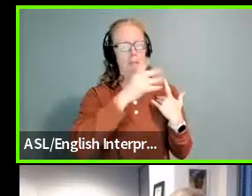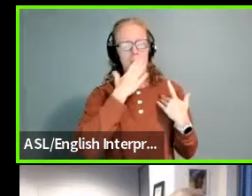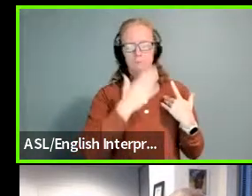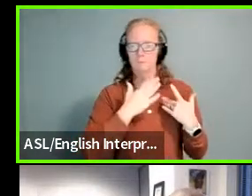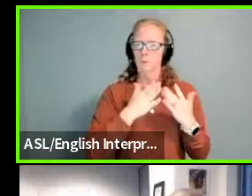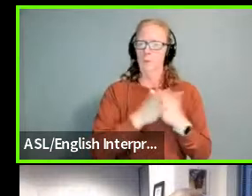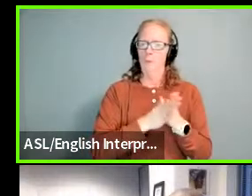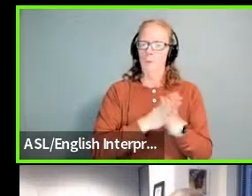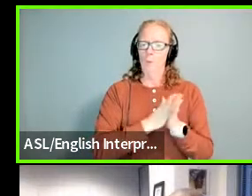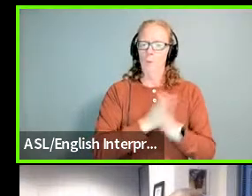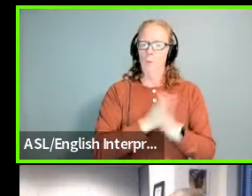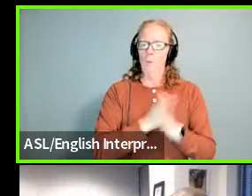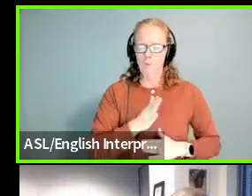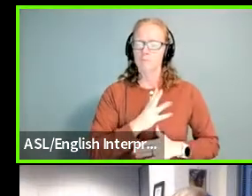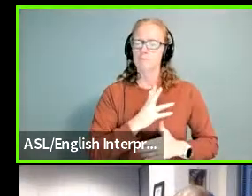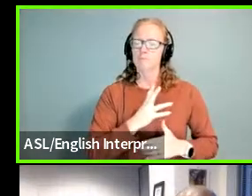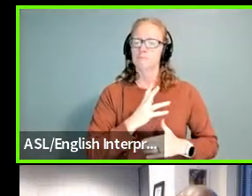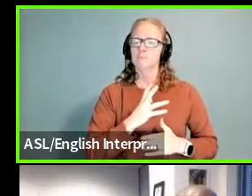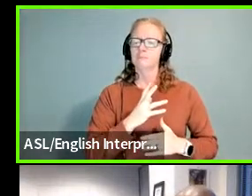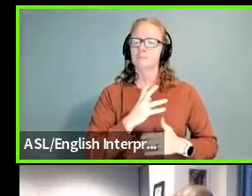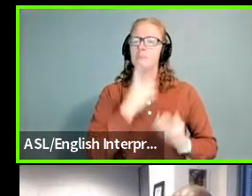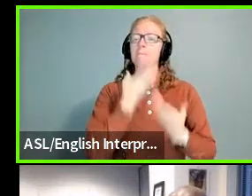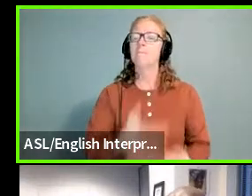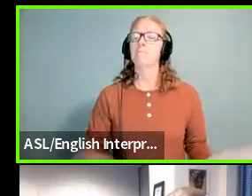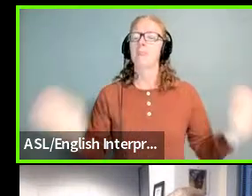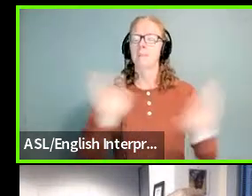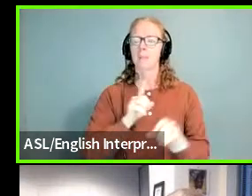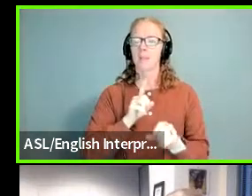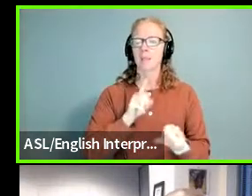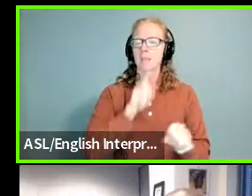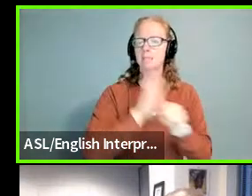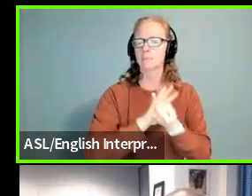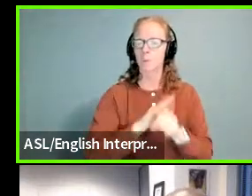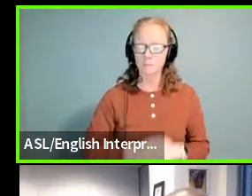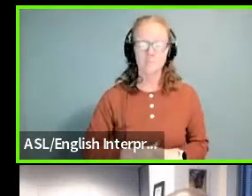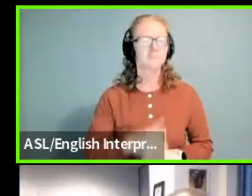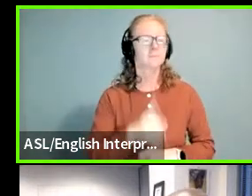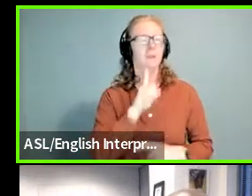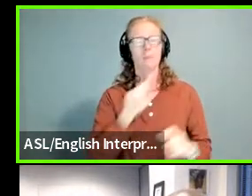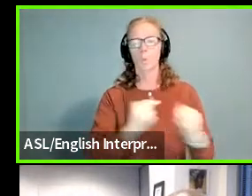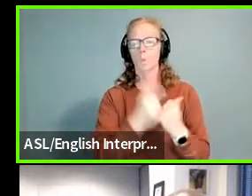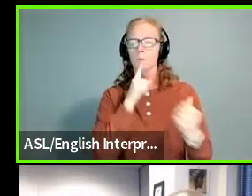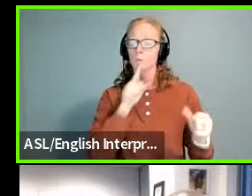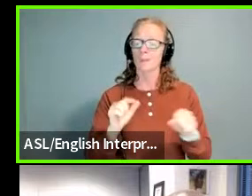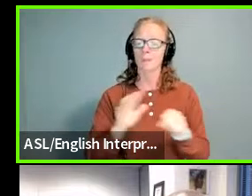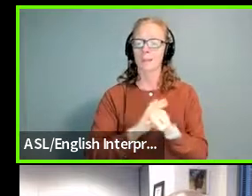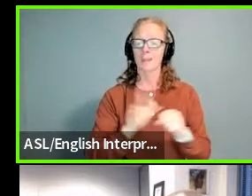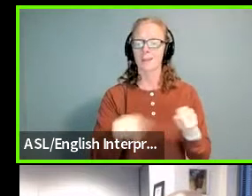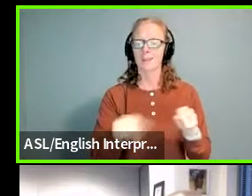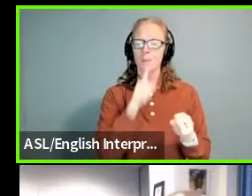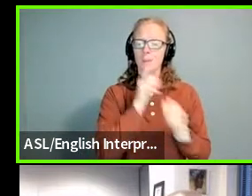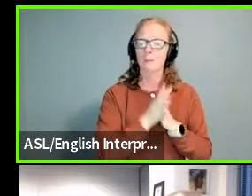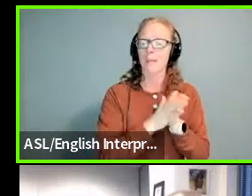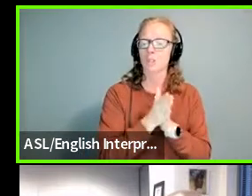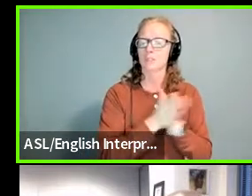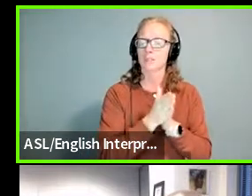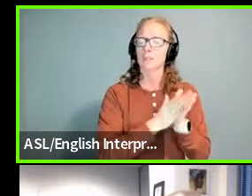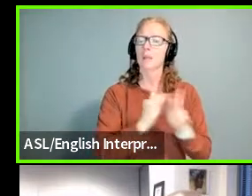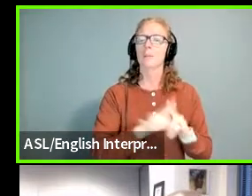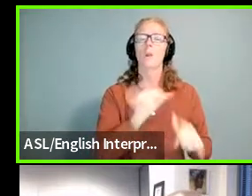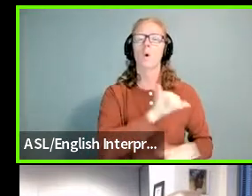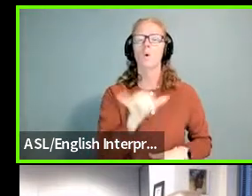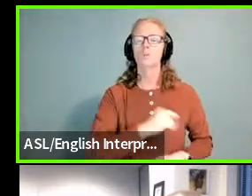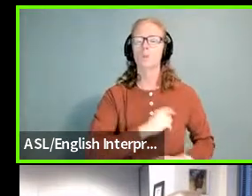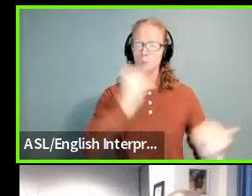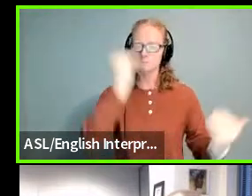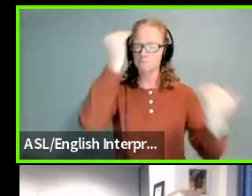but as I said, it was a group that's committed, that's passionate, but also very mindful